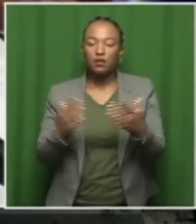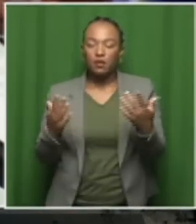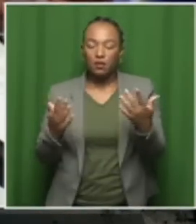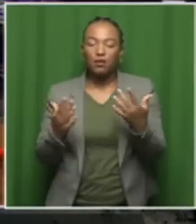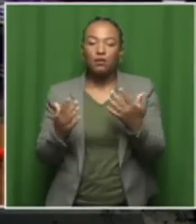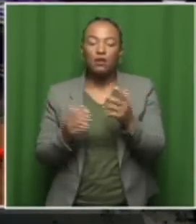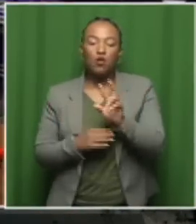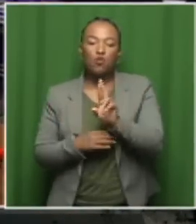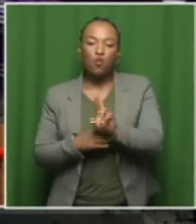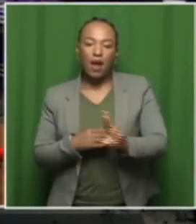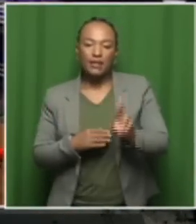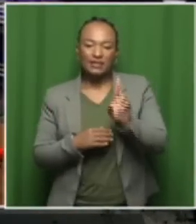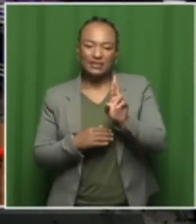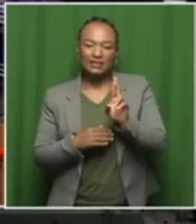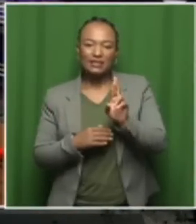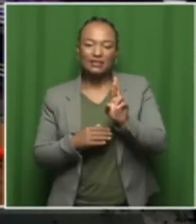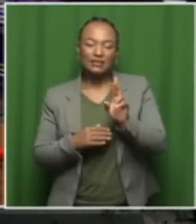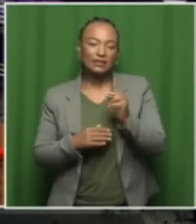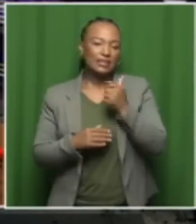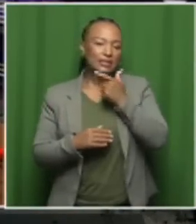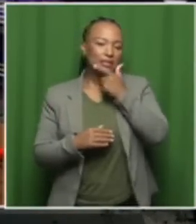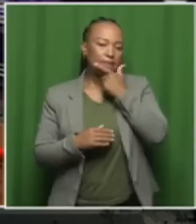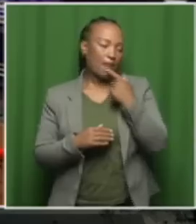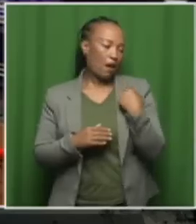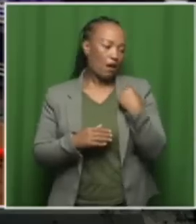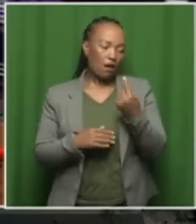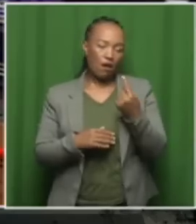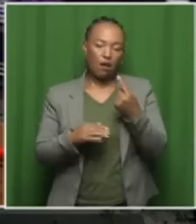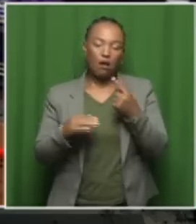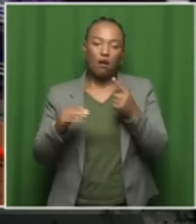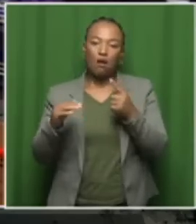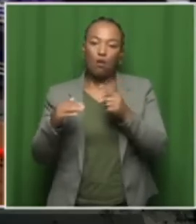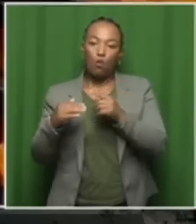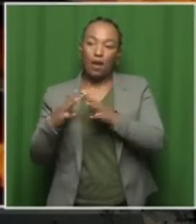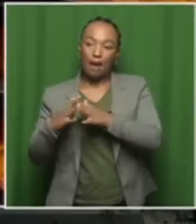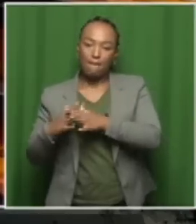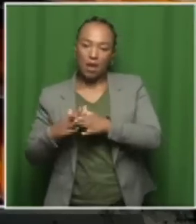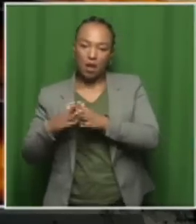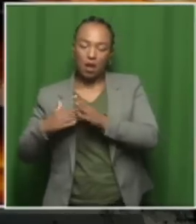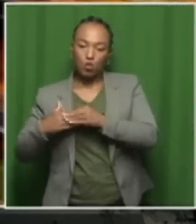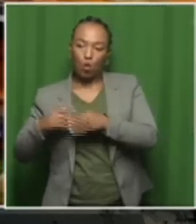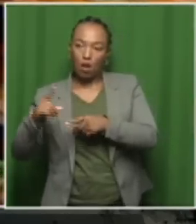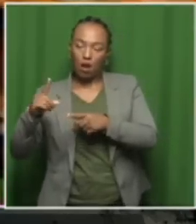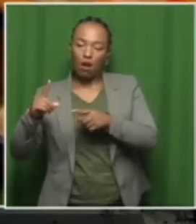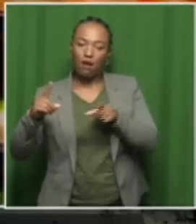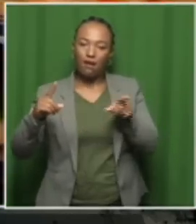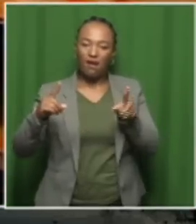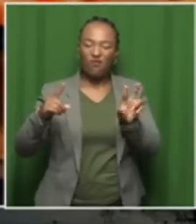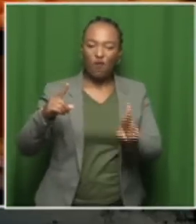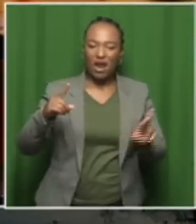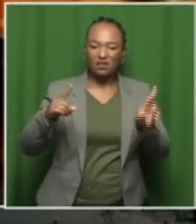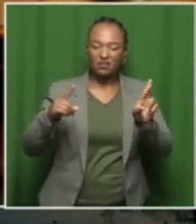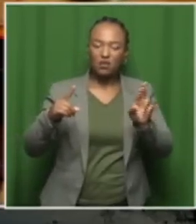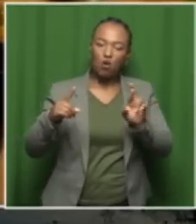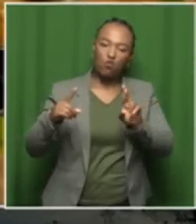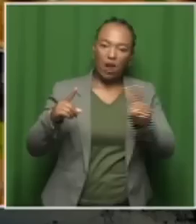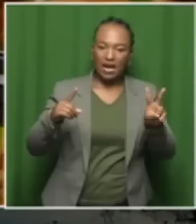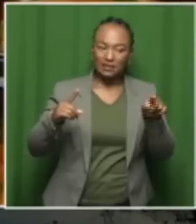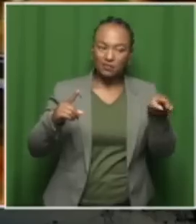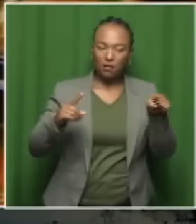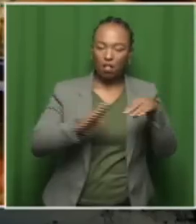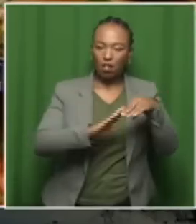Rand during the course of December on average of around 1%